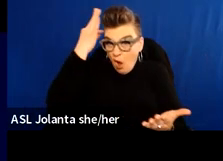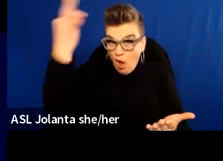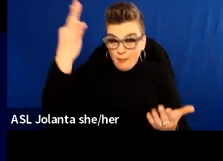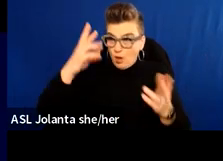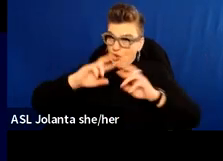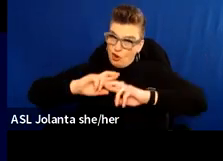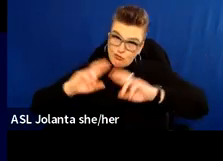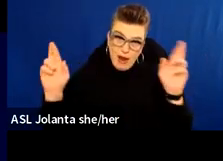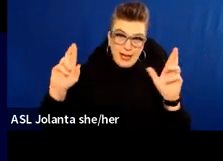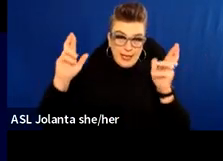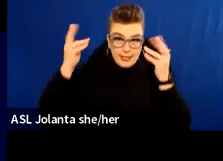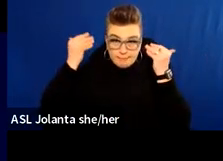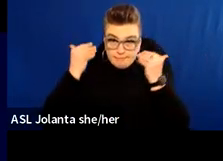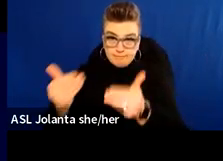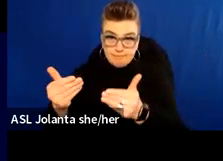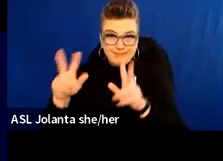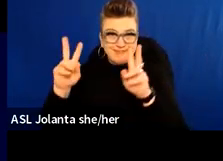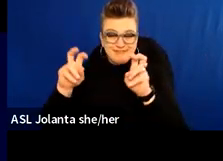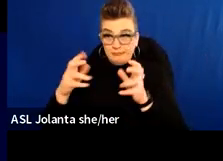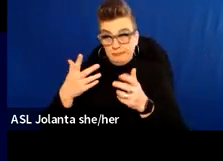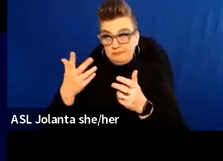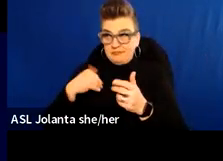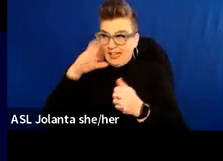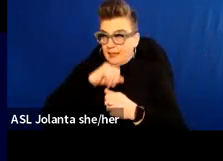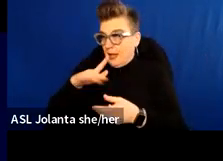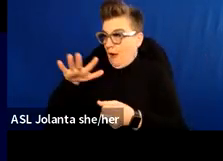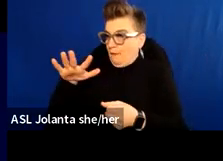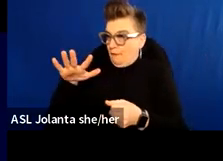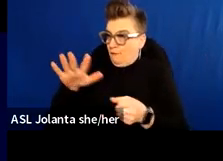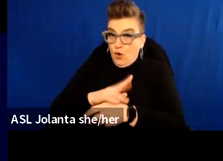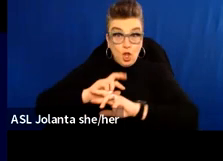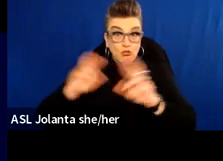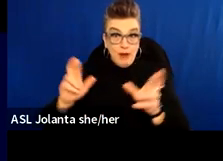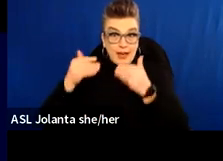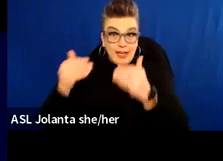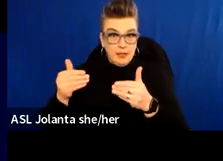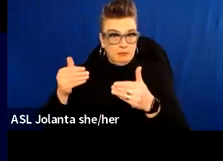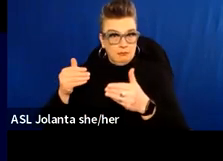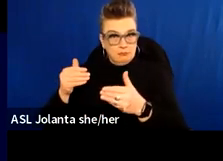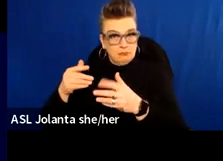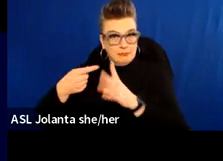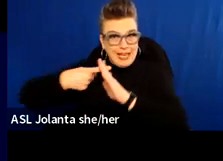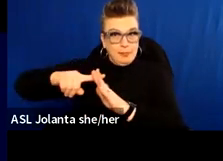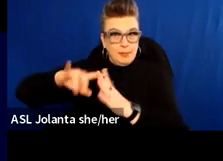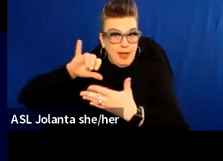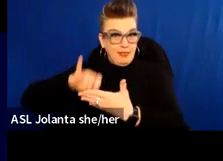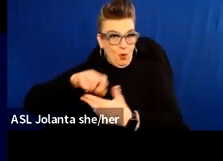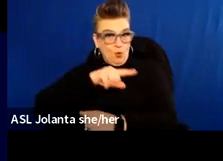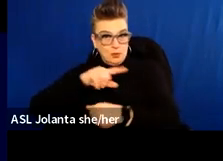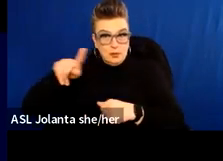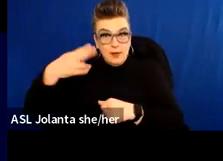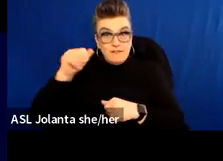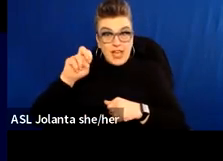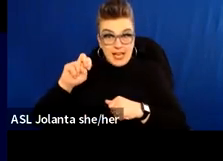be i guess uh fully implementing or as close to fully implementing some of these pieces um that we're visioning for and